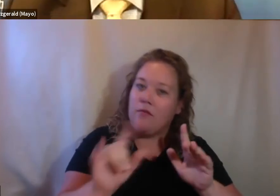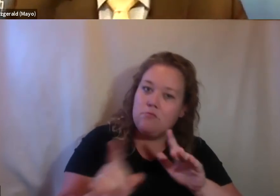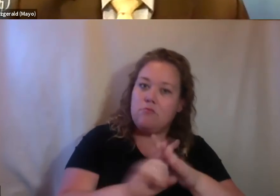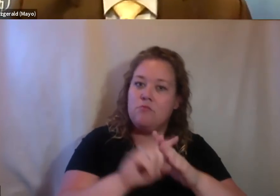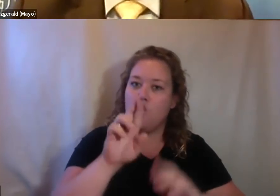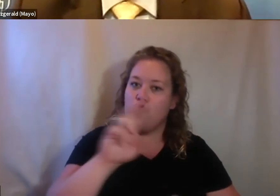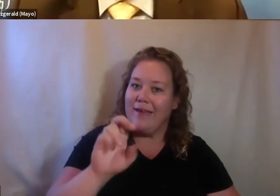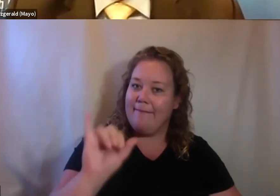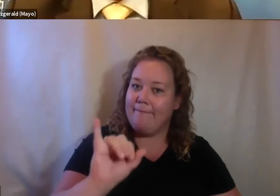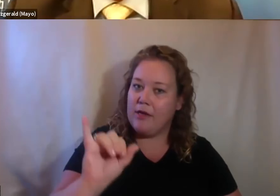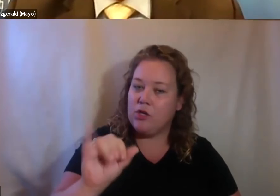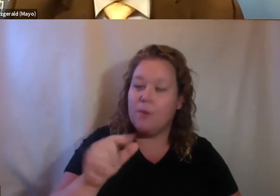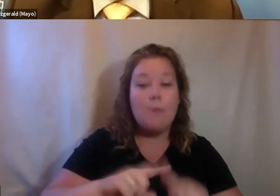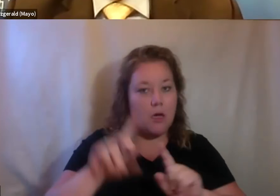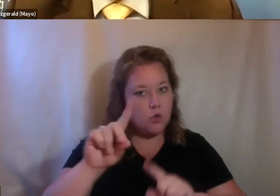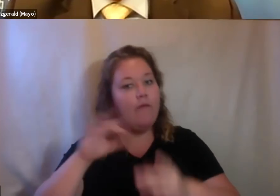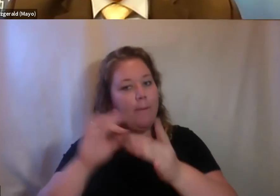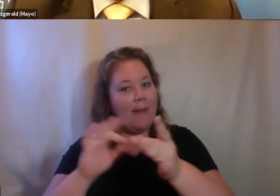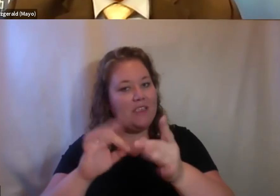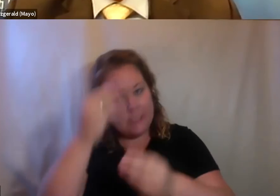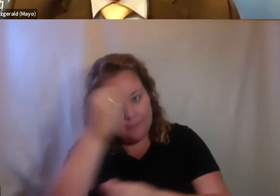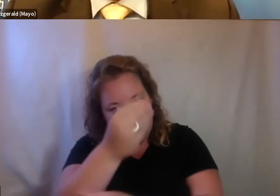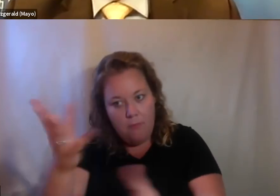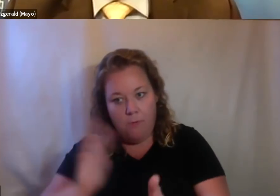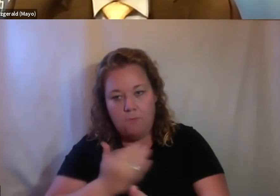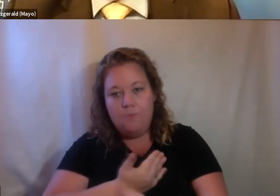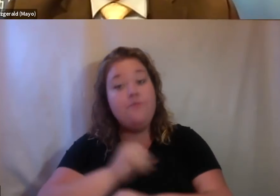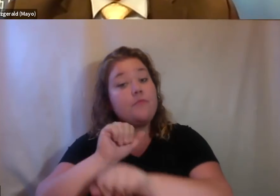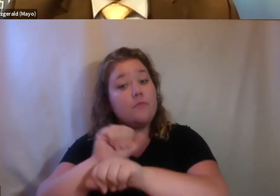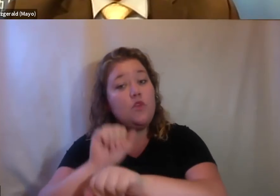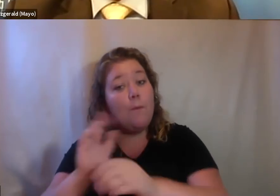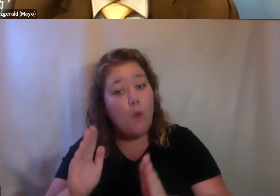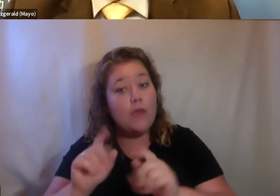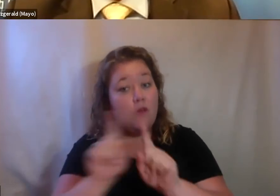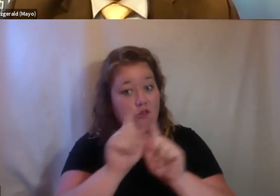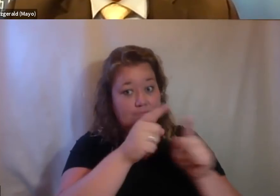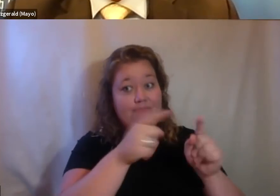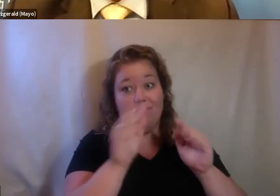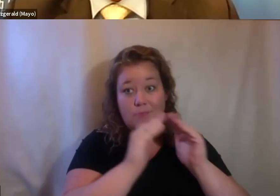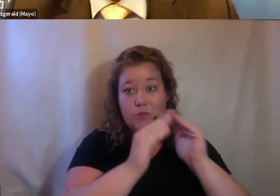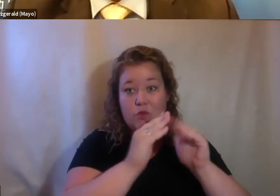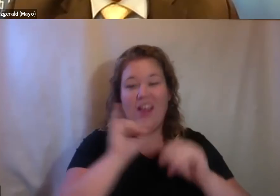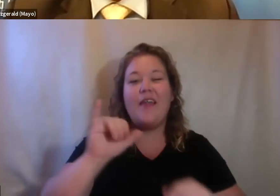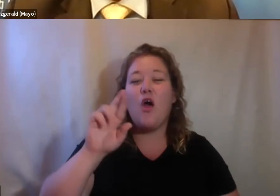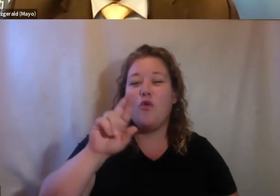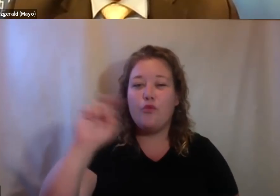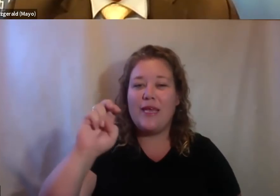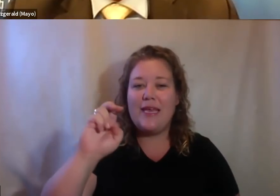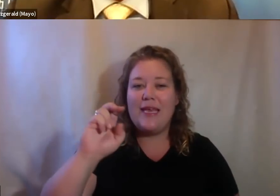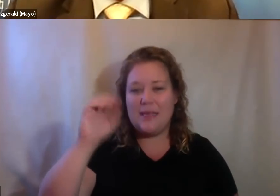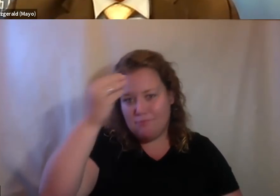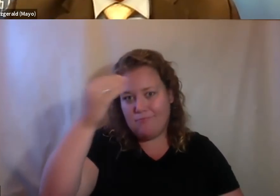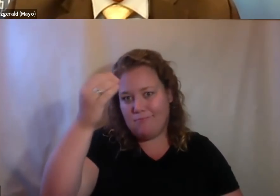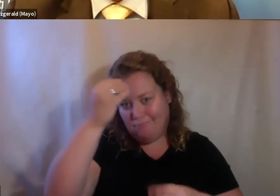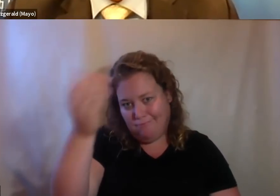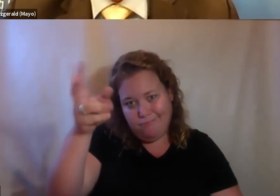shared with our organization and our employees, and I'll share it with the community here. This idea of reinfection,